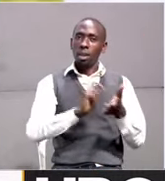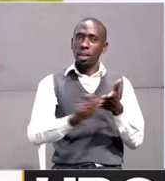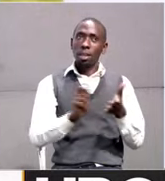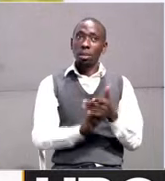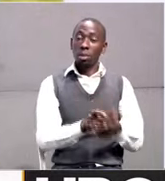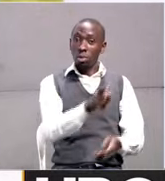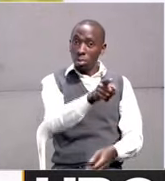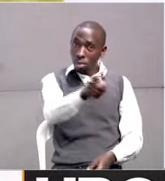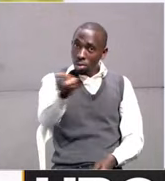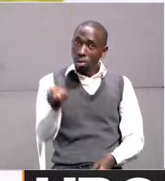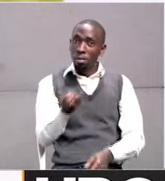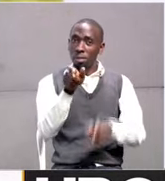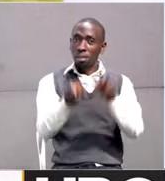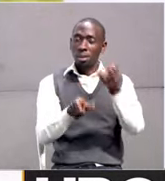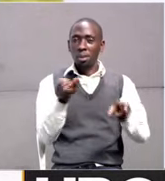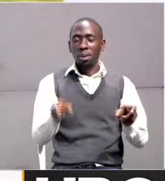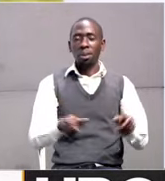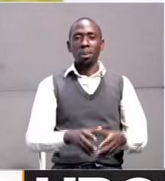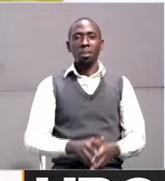people,